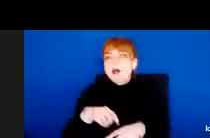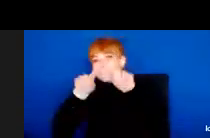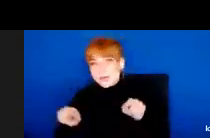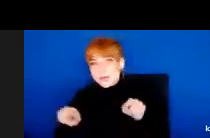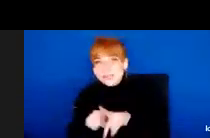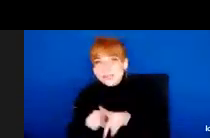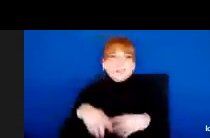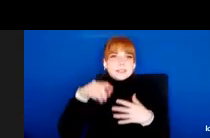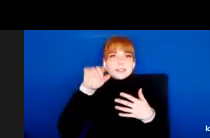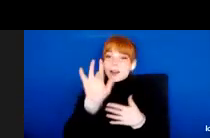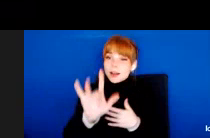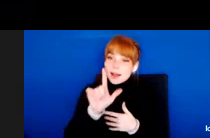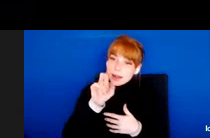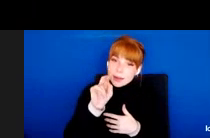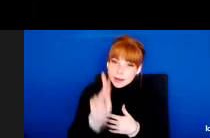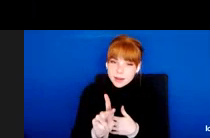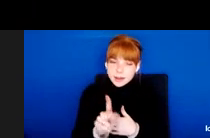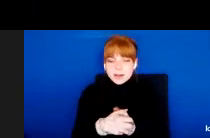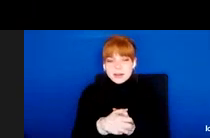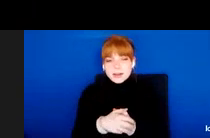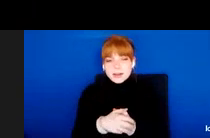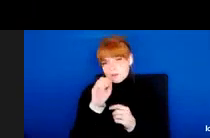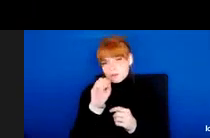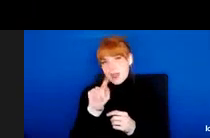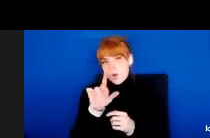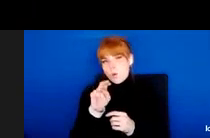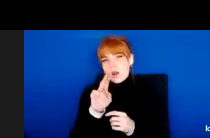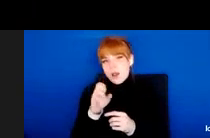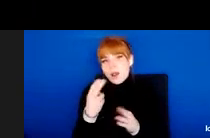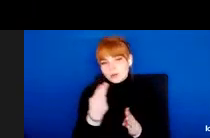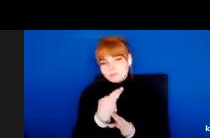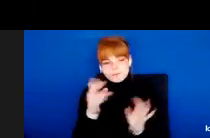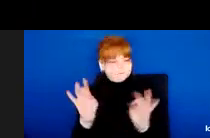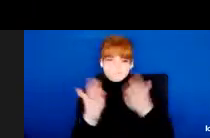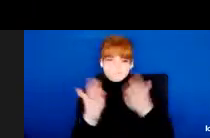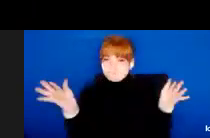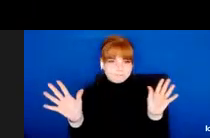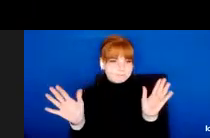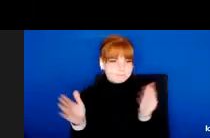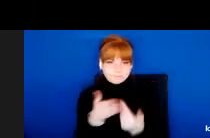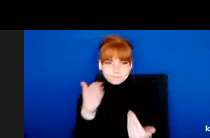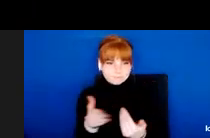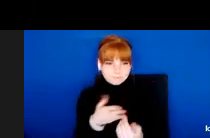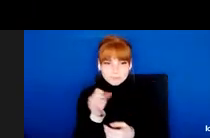things. And outline helps make that more clear. So bring that back.